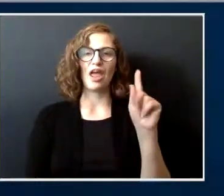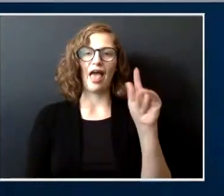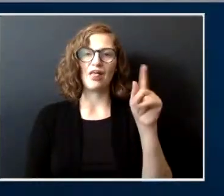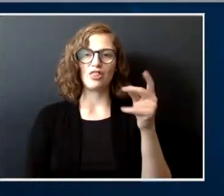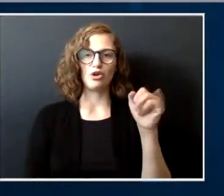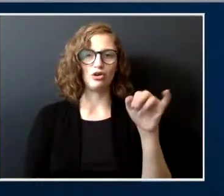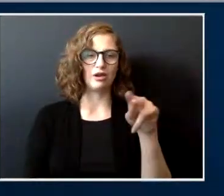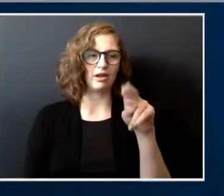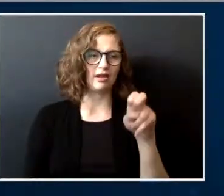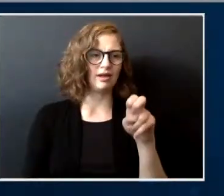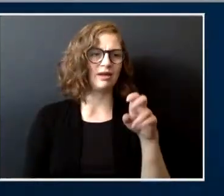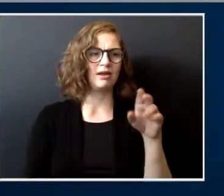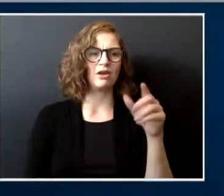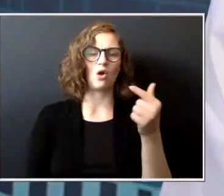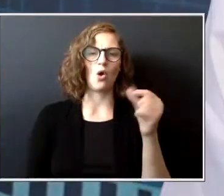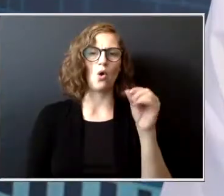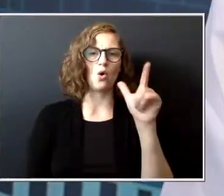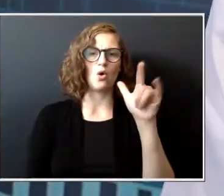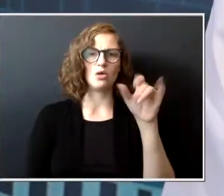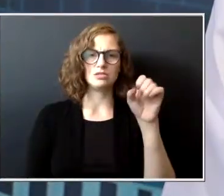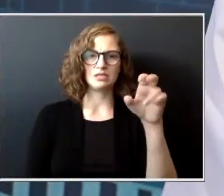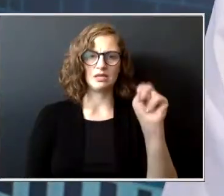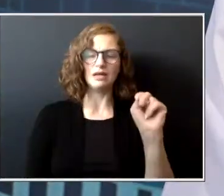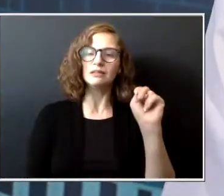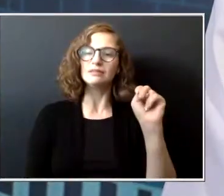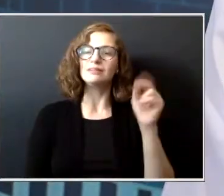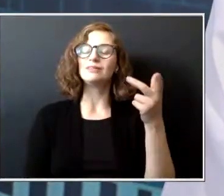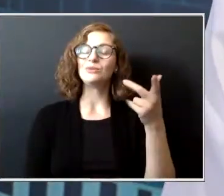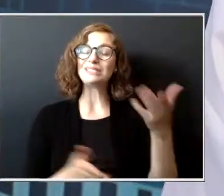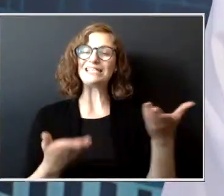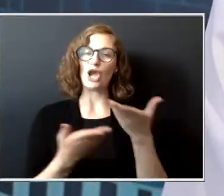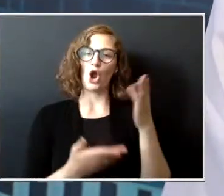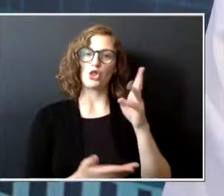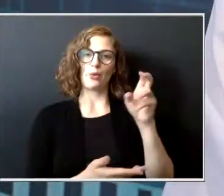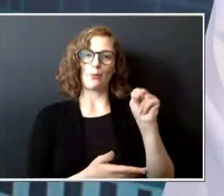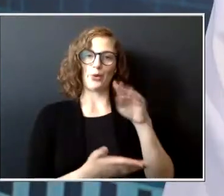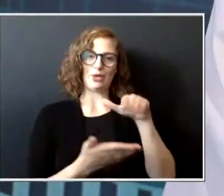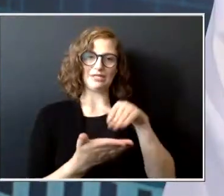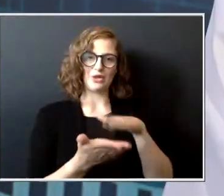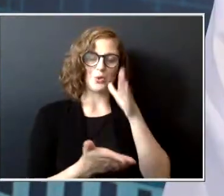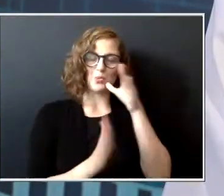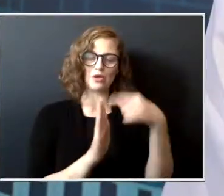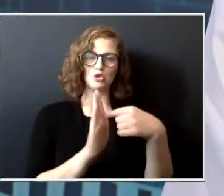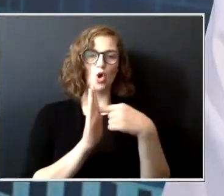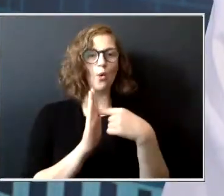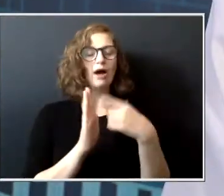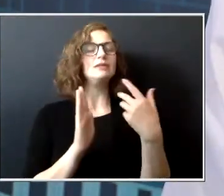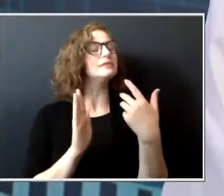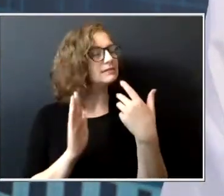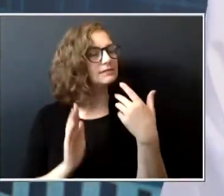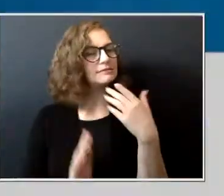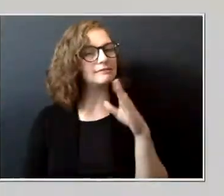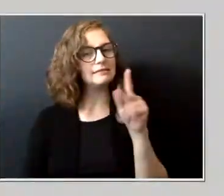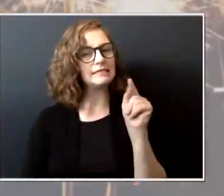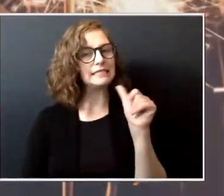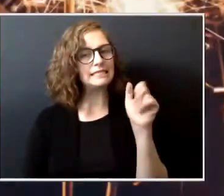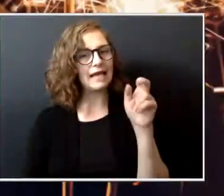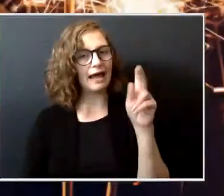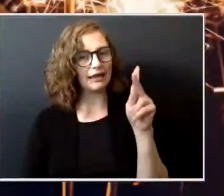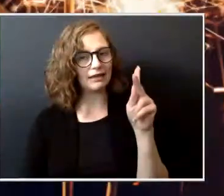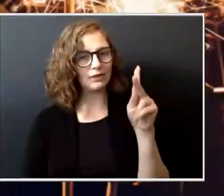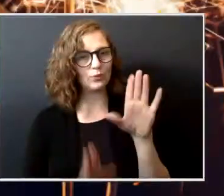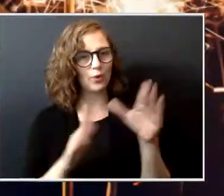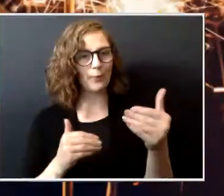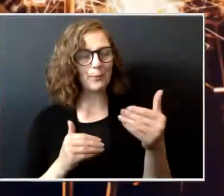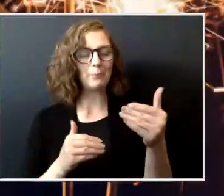room. We should establish right off the bat, leave fireworks to the professionals. Last year, the U.S. Consumer Product